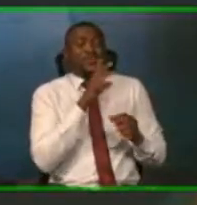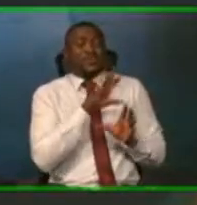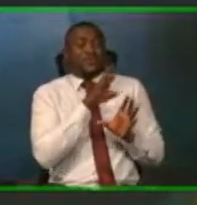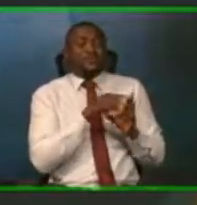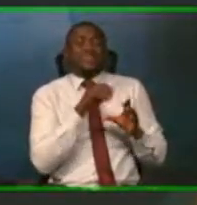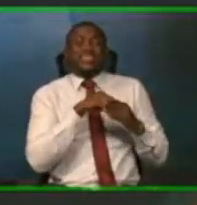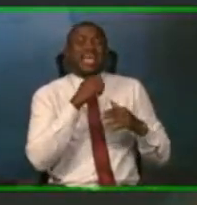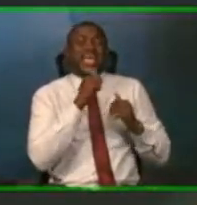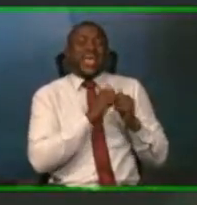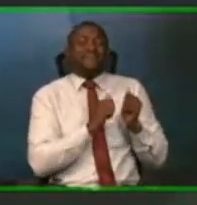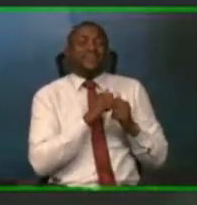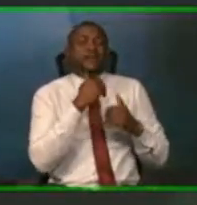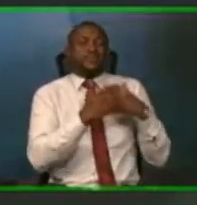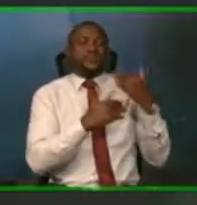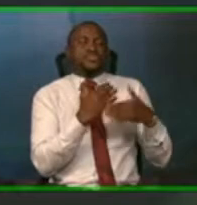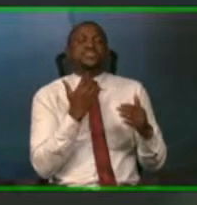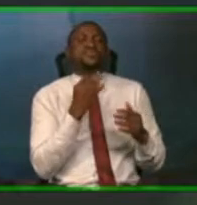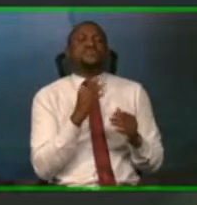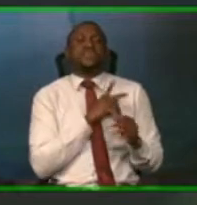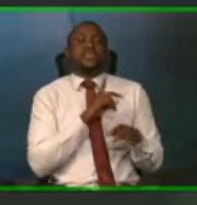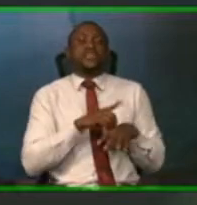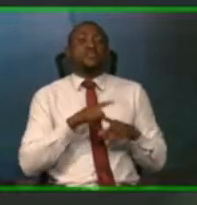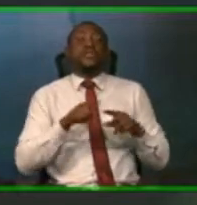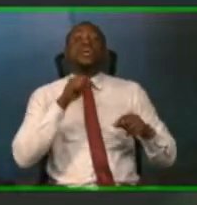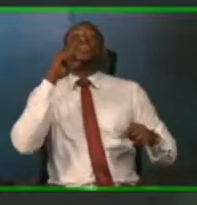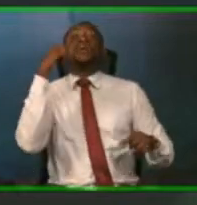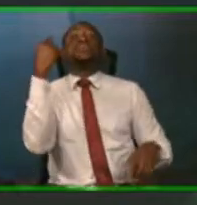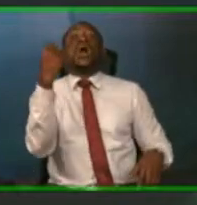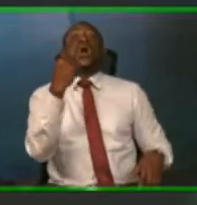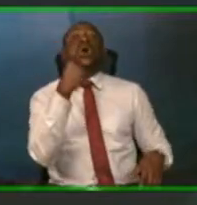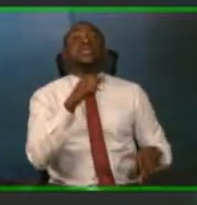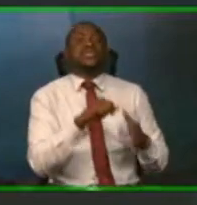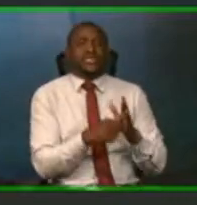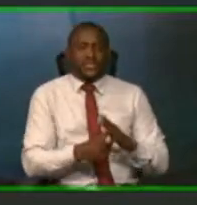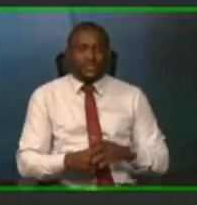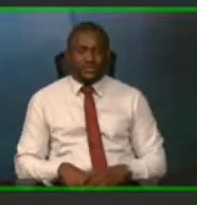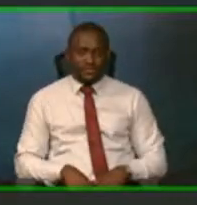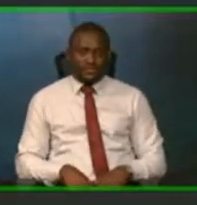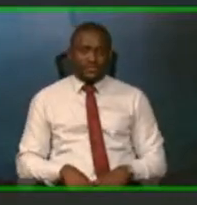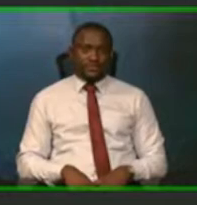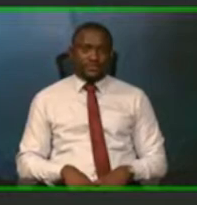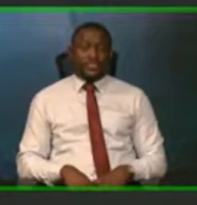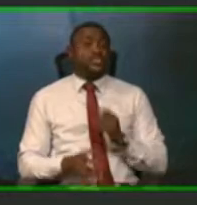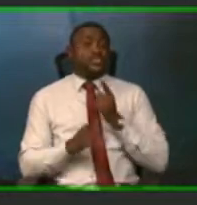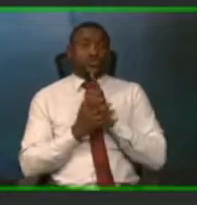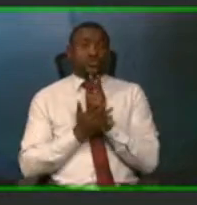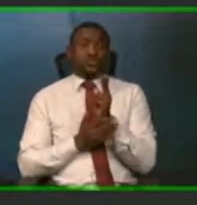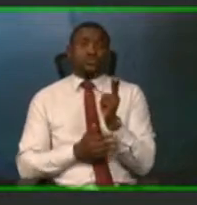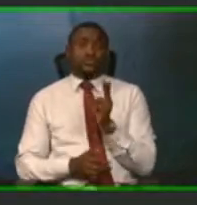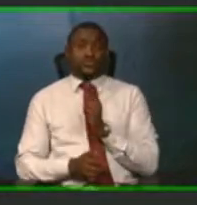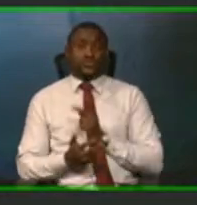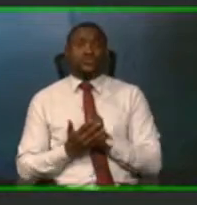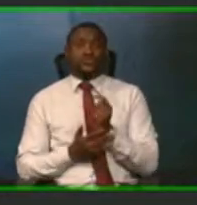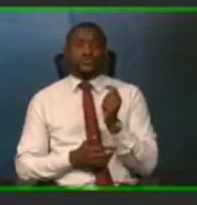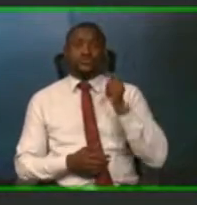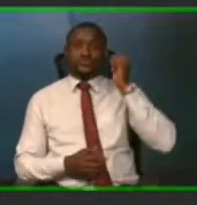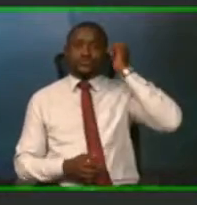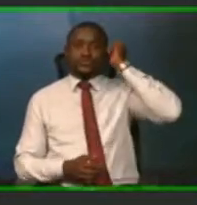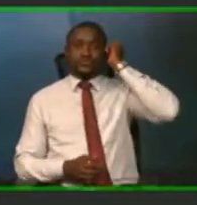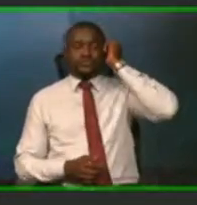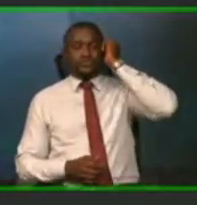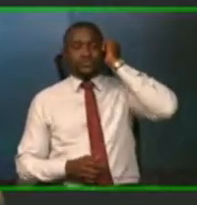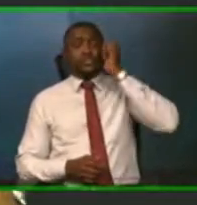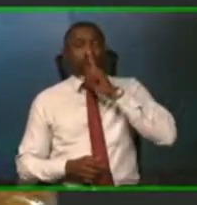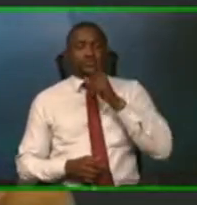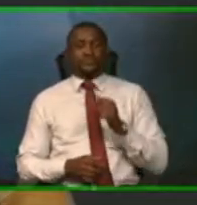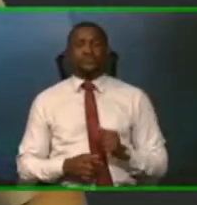the kingdom. But it is not the only key. Are we clear on that? It is true. If you come